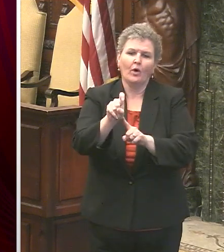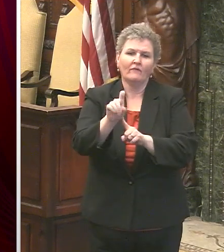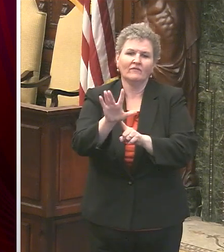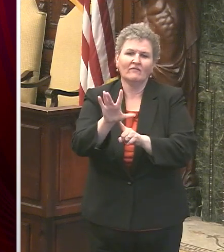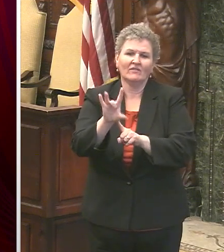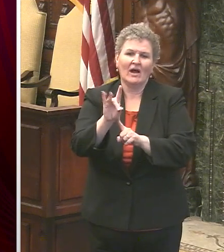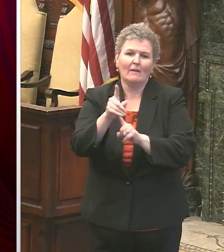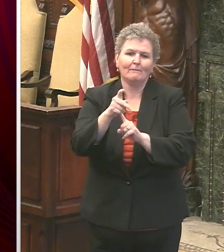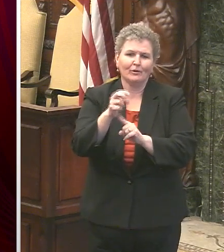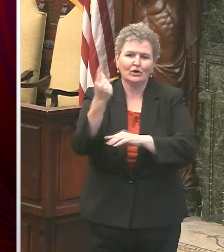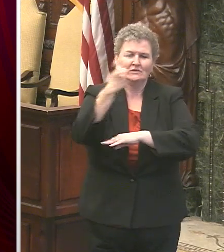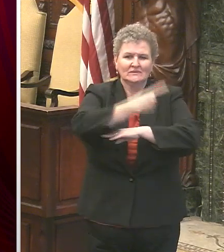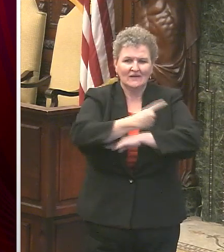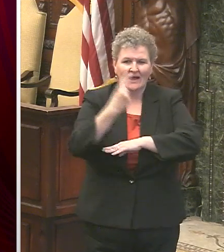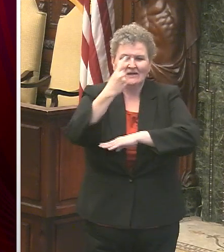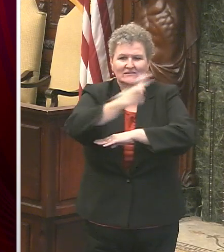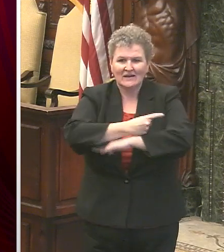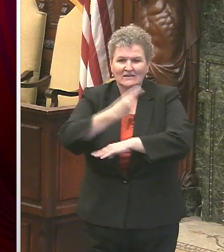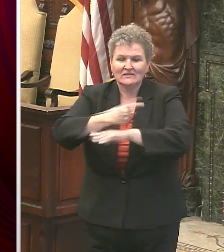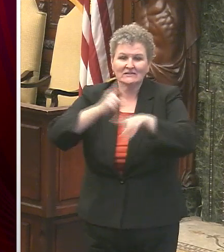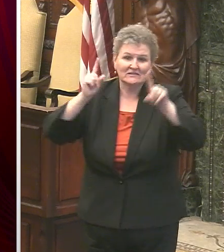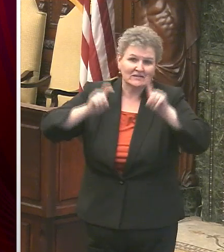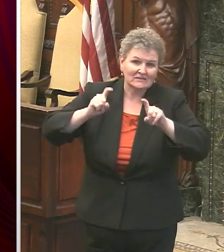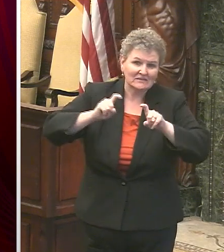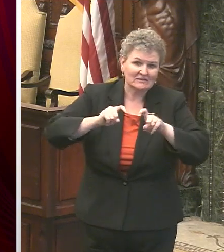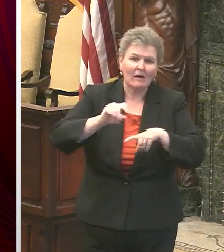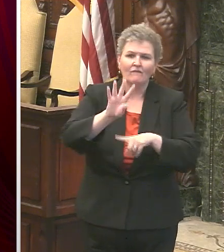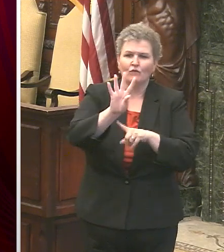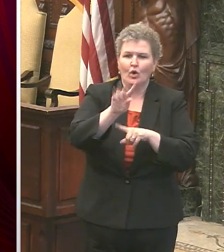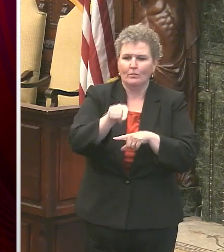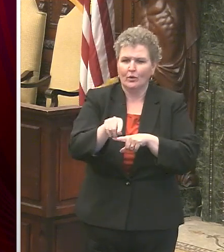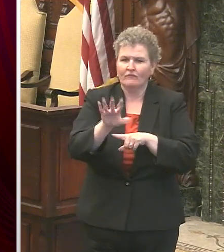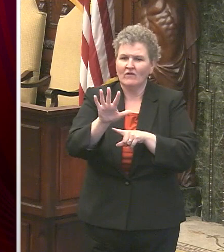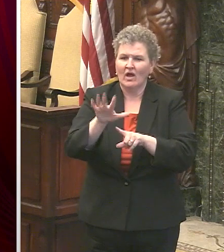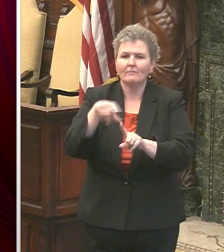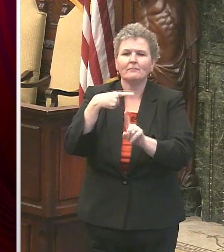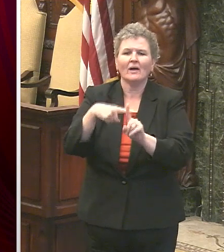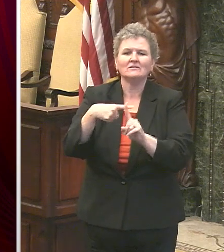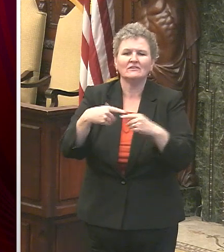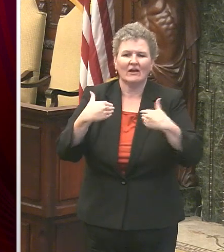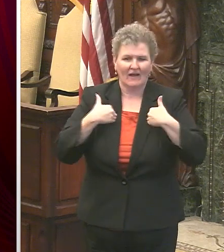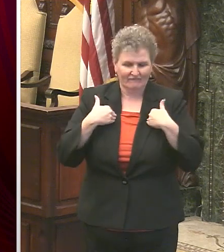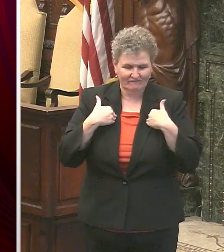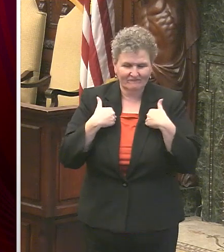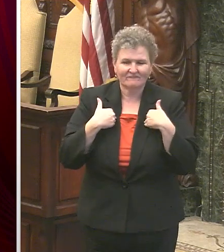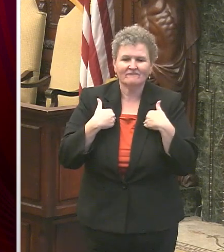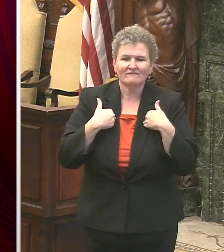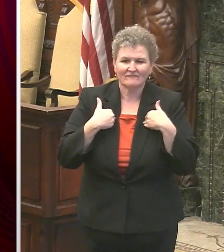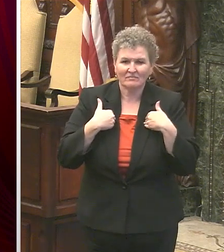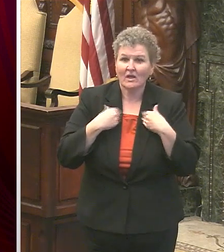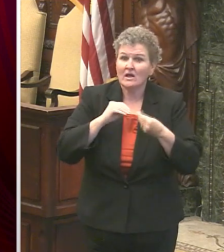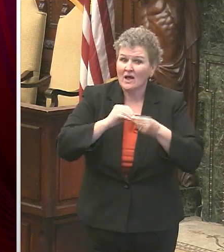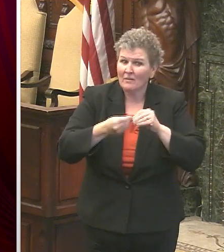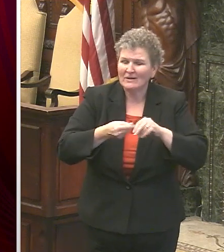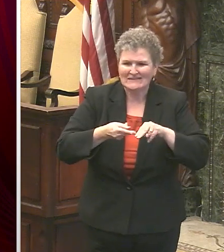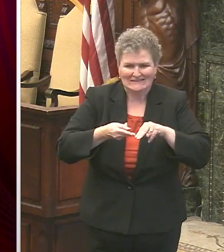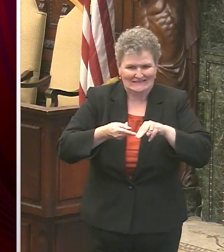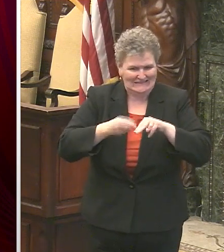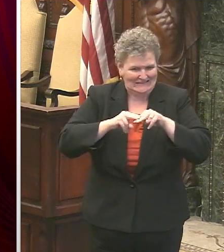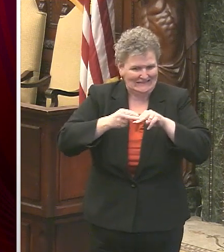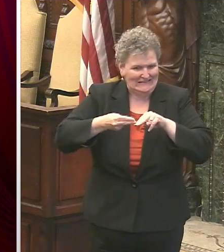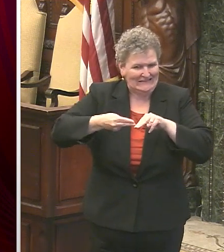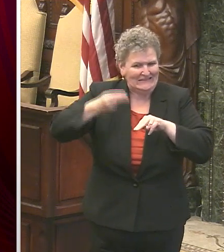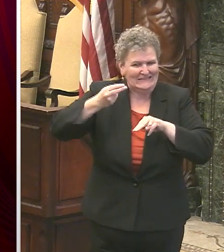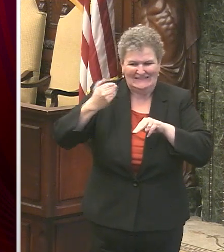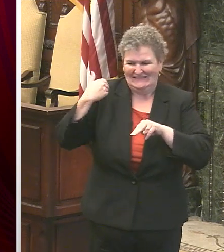of those people tested, 4.5% were positive. Now, those numbers are both higher than the week before, when we averaged 126